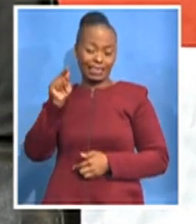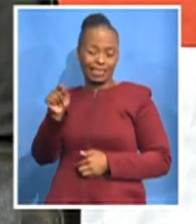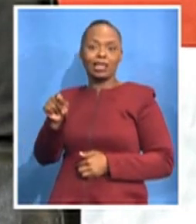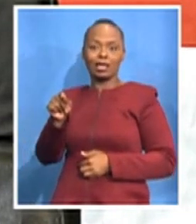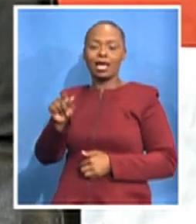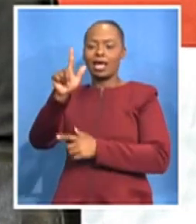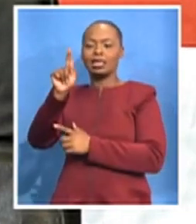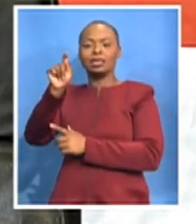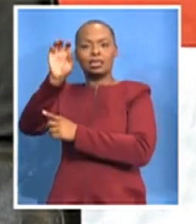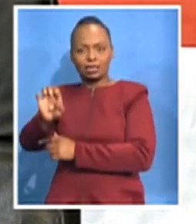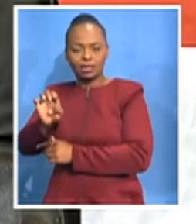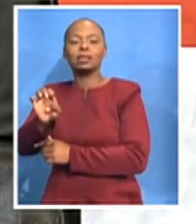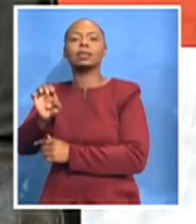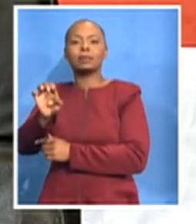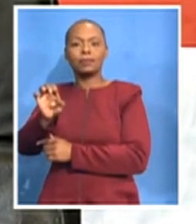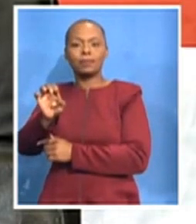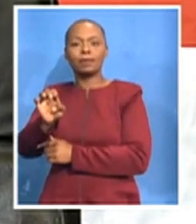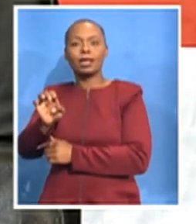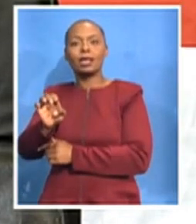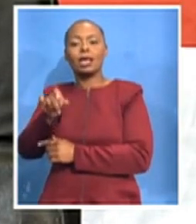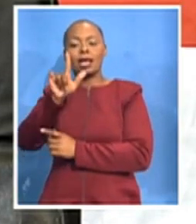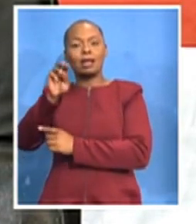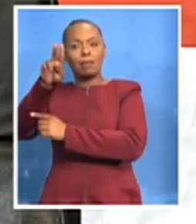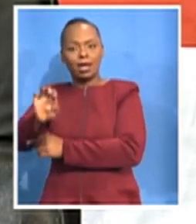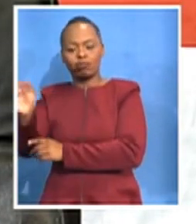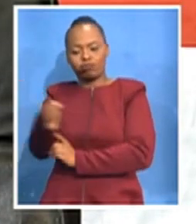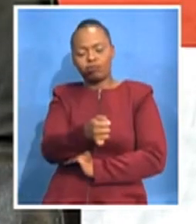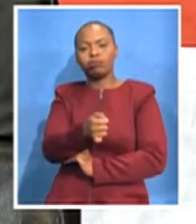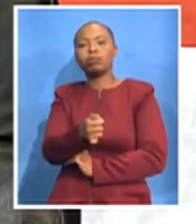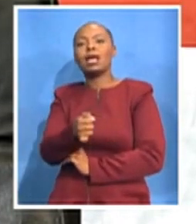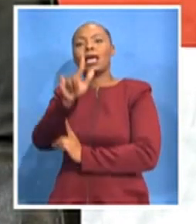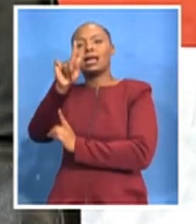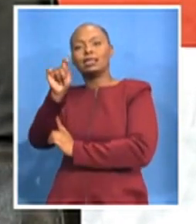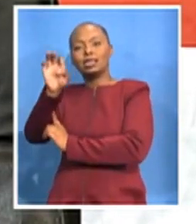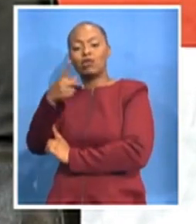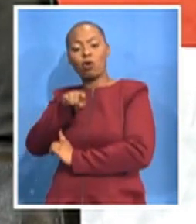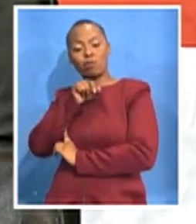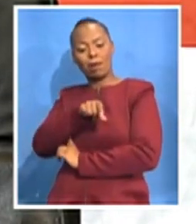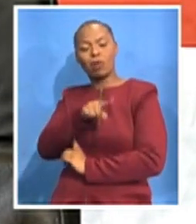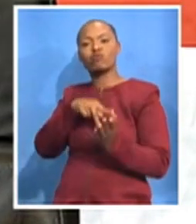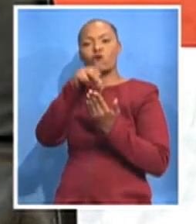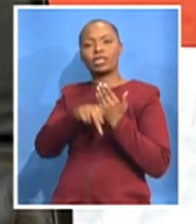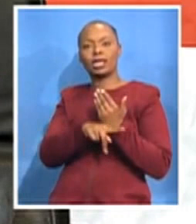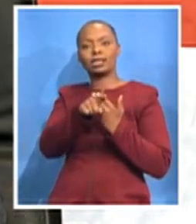Lepelle has appointed LTE for this project on a turnkey